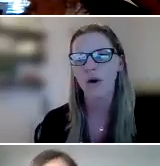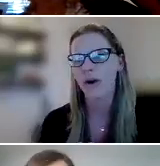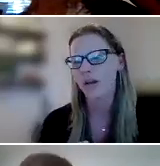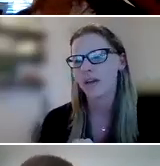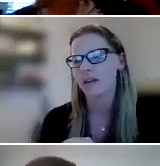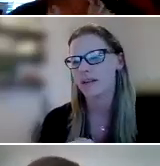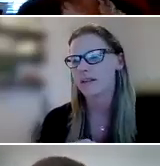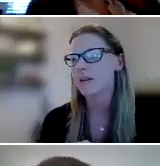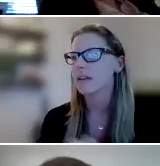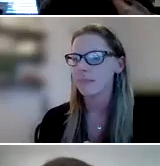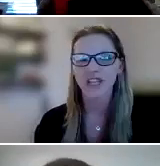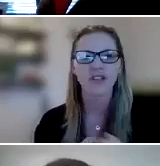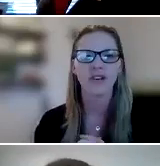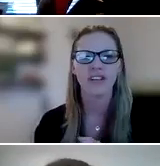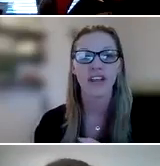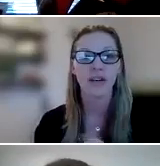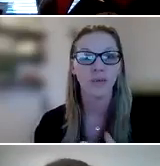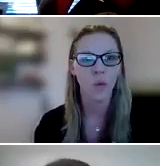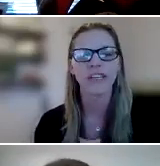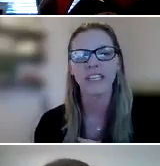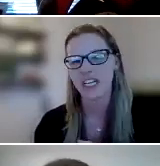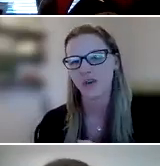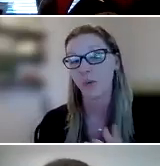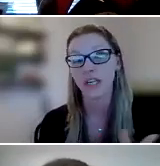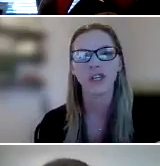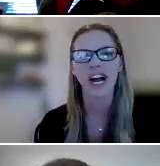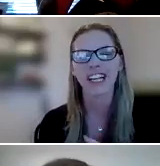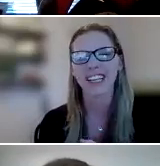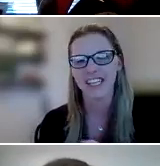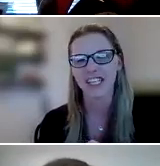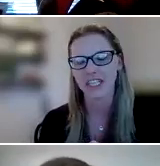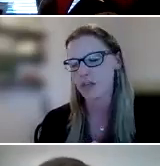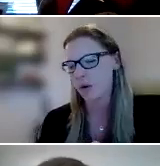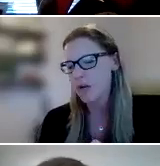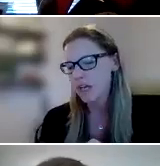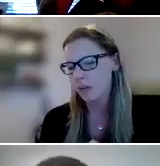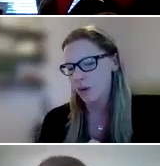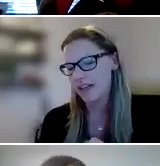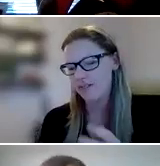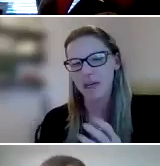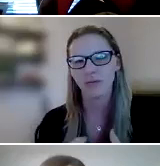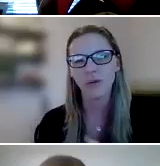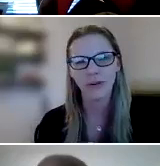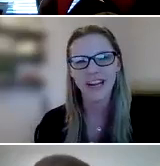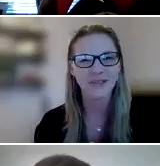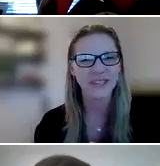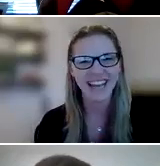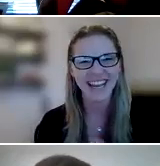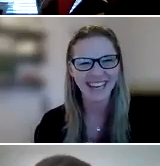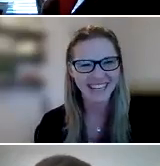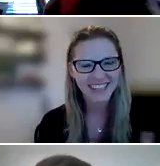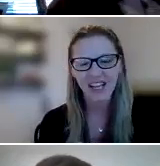gap in coding because patient could just have one condition or one chronic condition. So it wouldn't have been appropriate